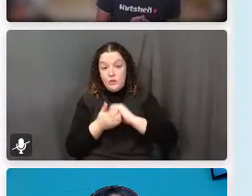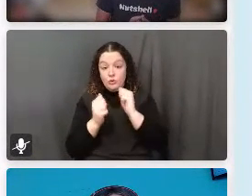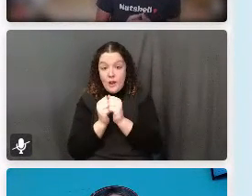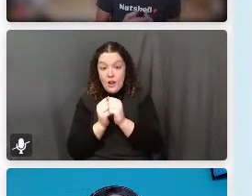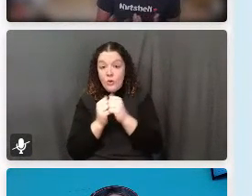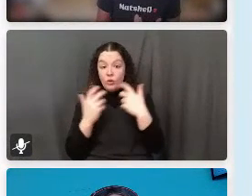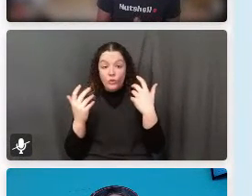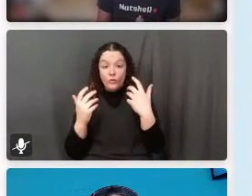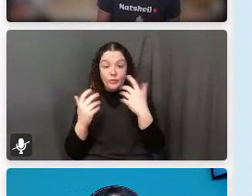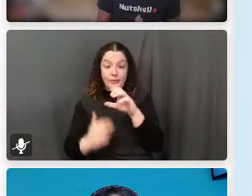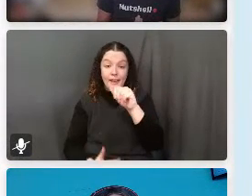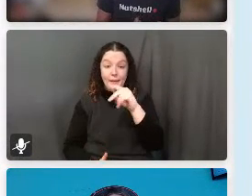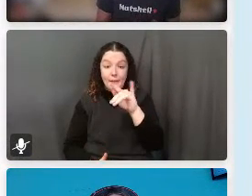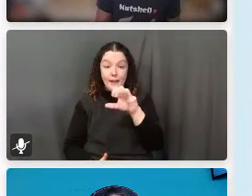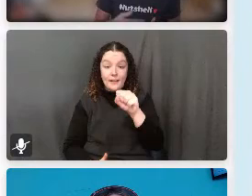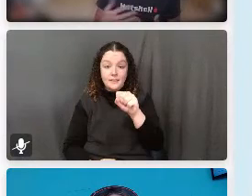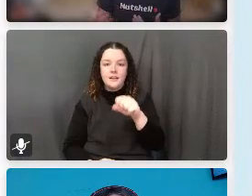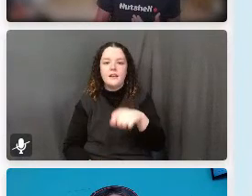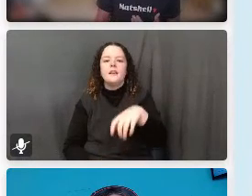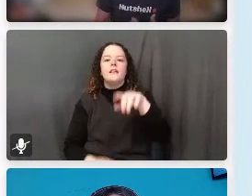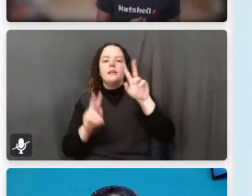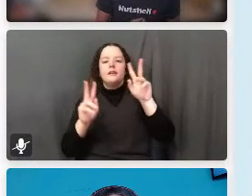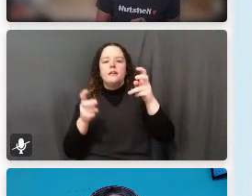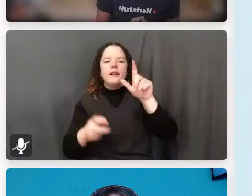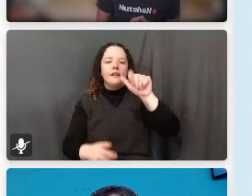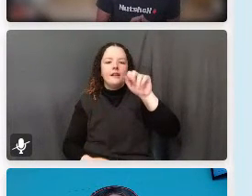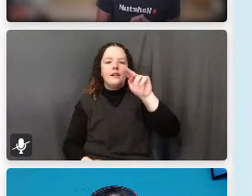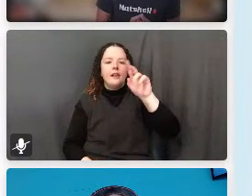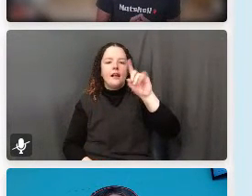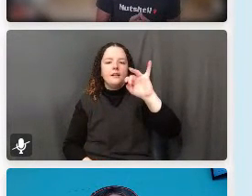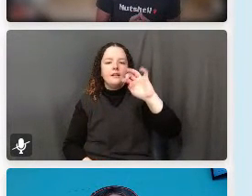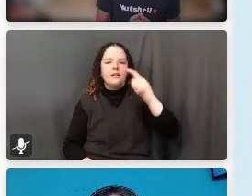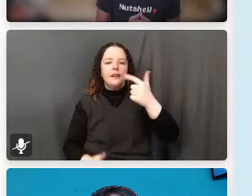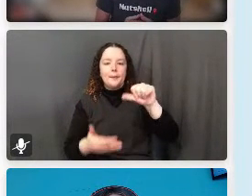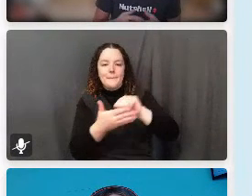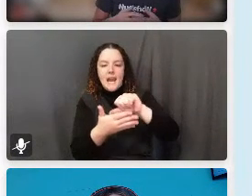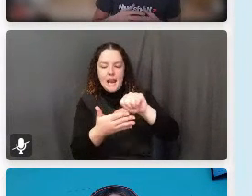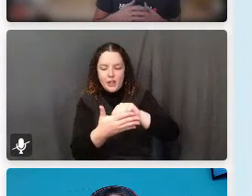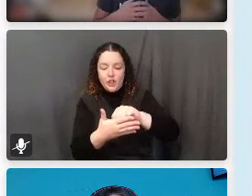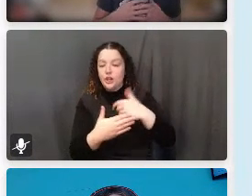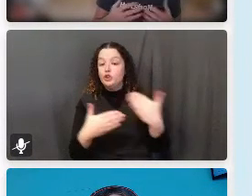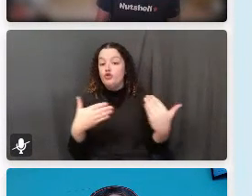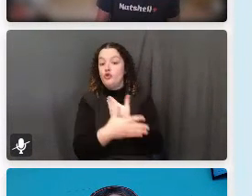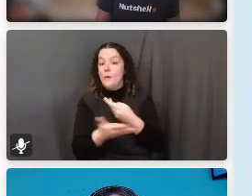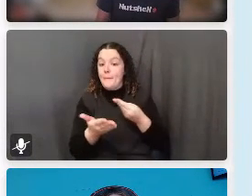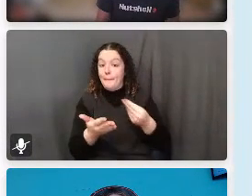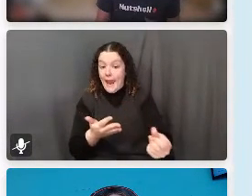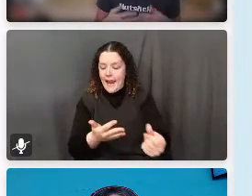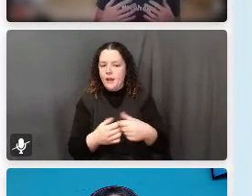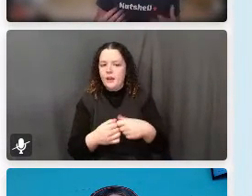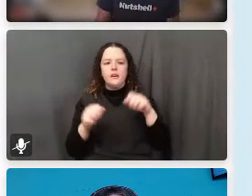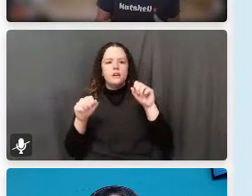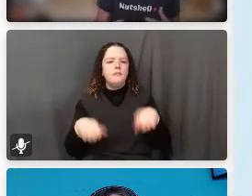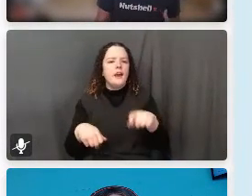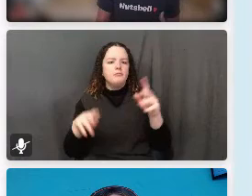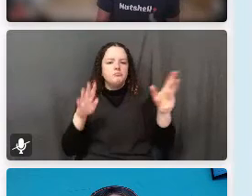pages. So we added this new feature. This is a separate paid feature of Nutshell, where you can create an unlimited number of